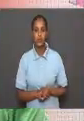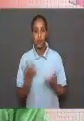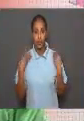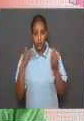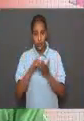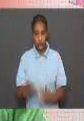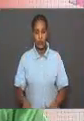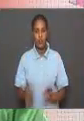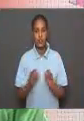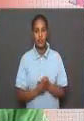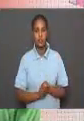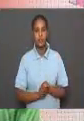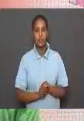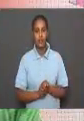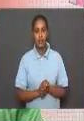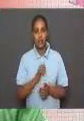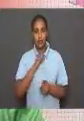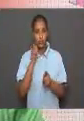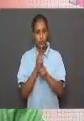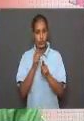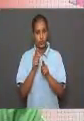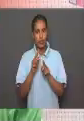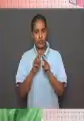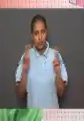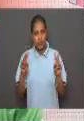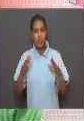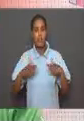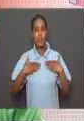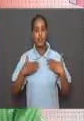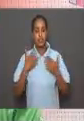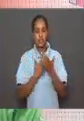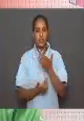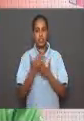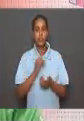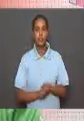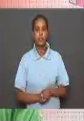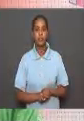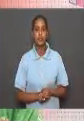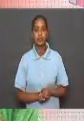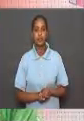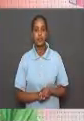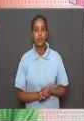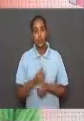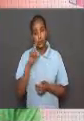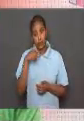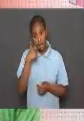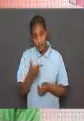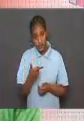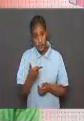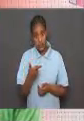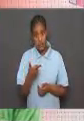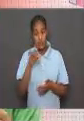Hello again, students. I am sure you had a very interesting discussion. You might have